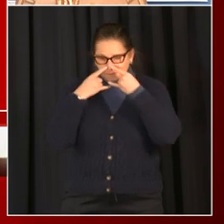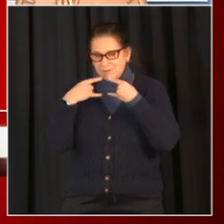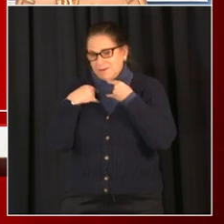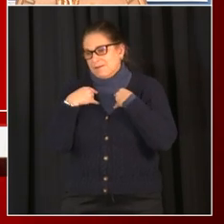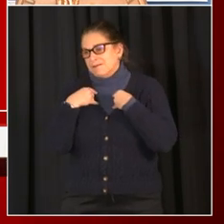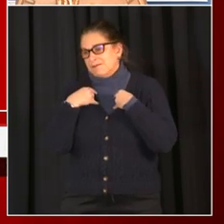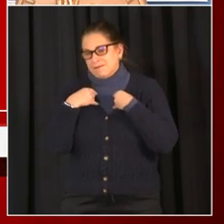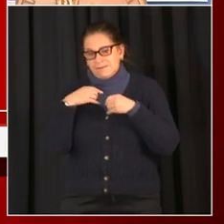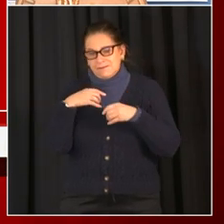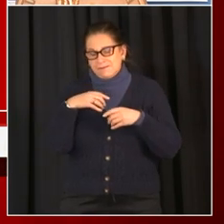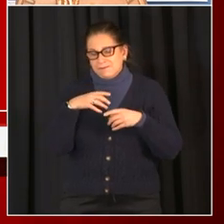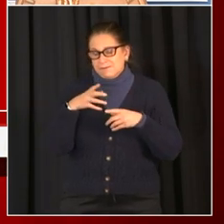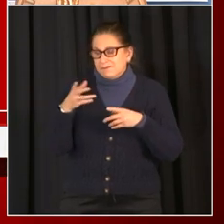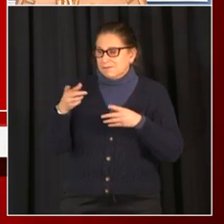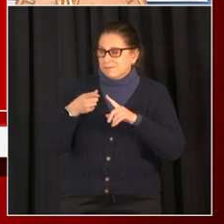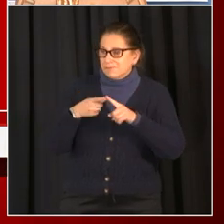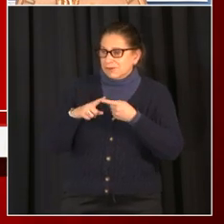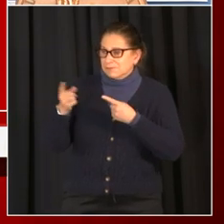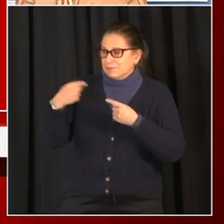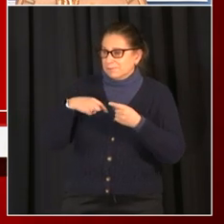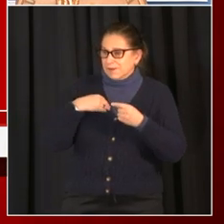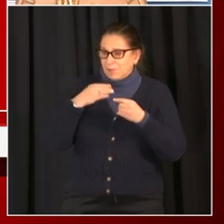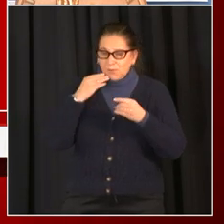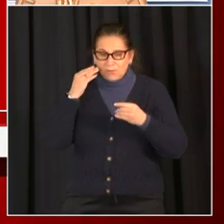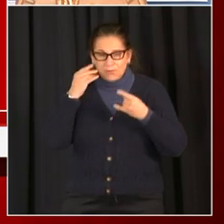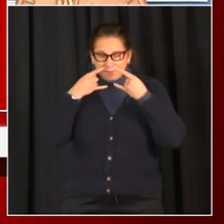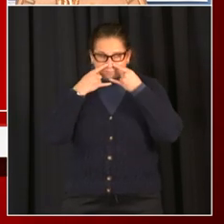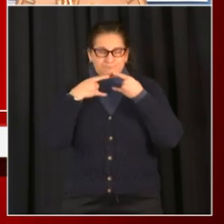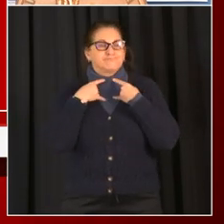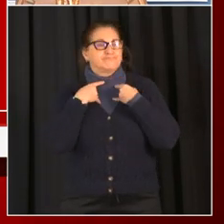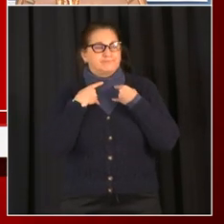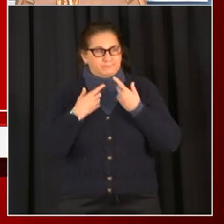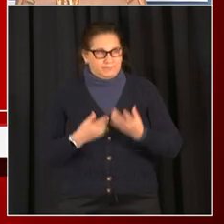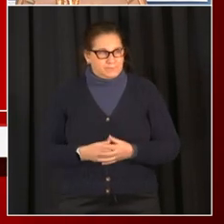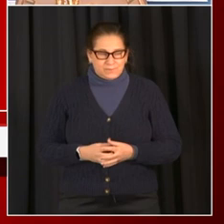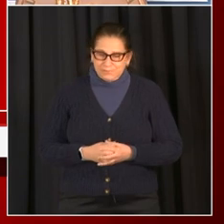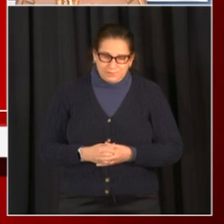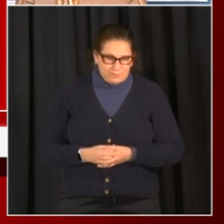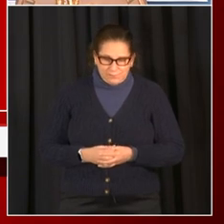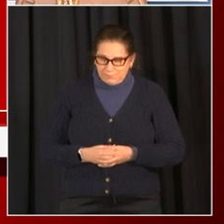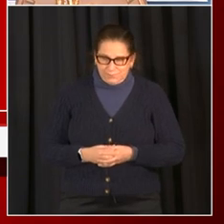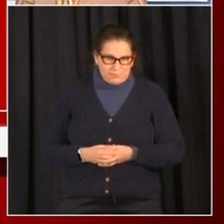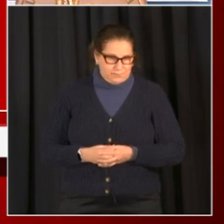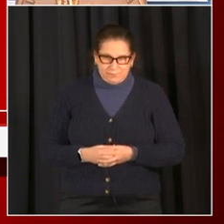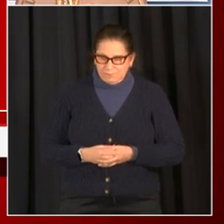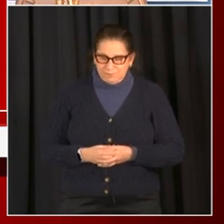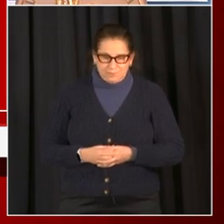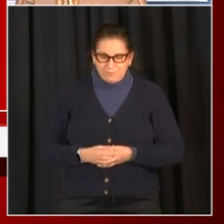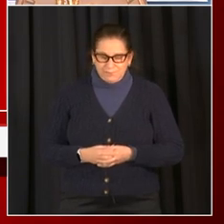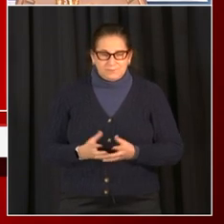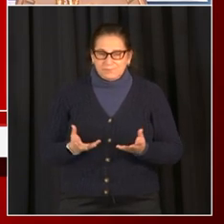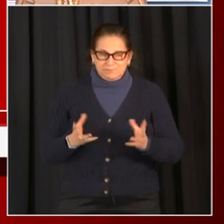home or friend's home or relative's home. Still wear a mask.